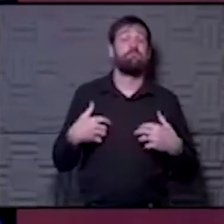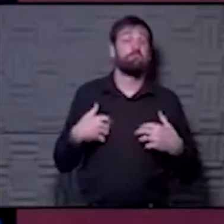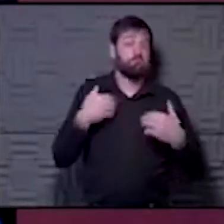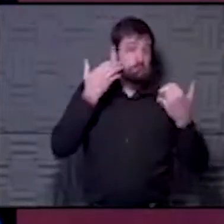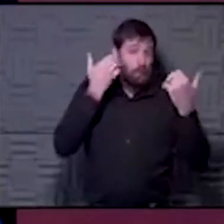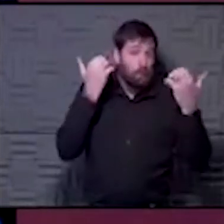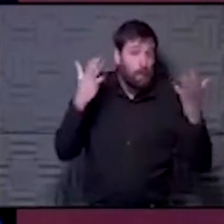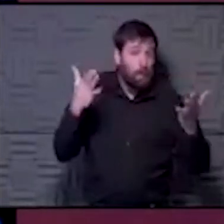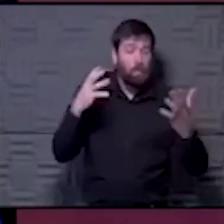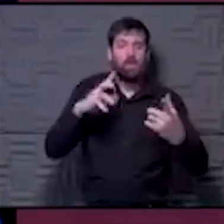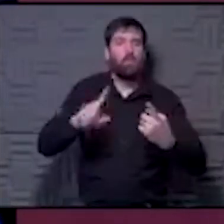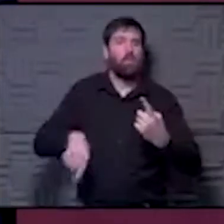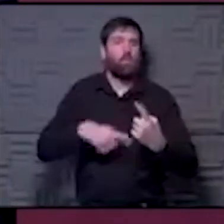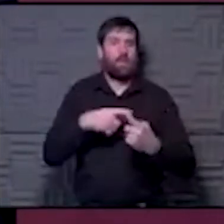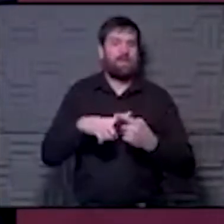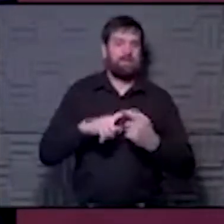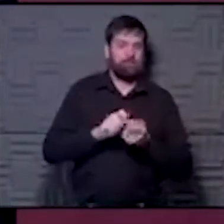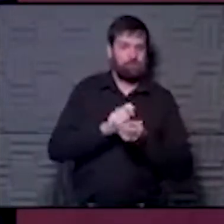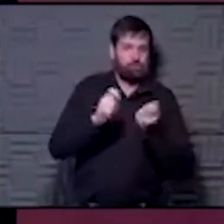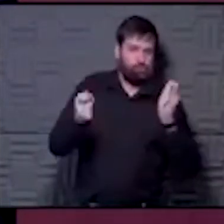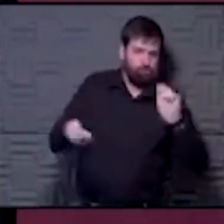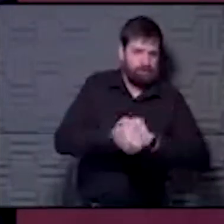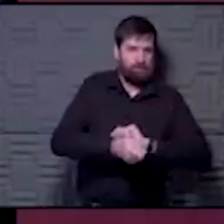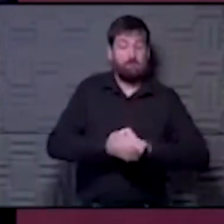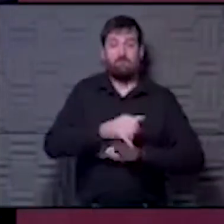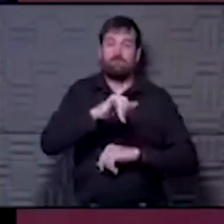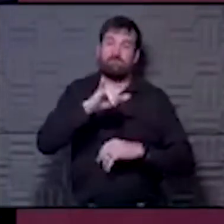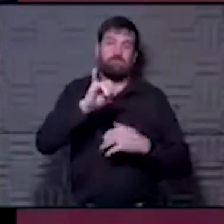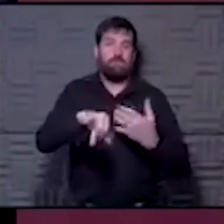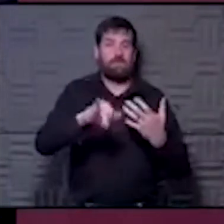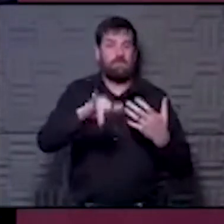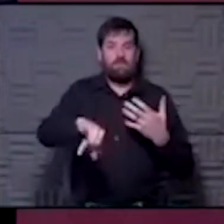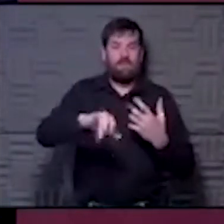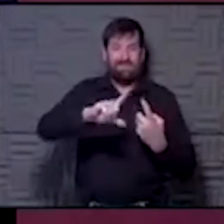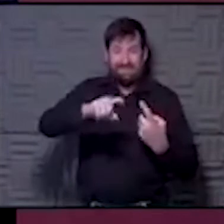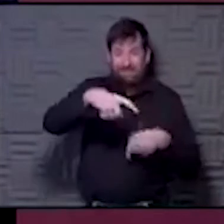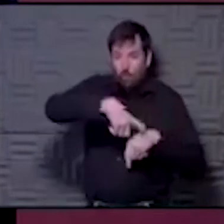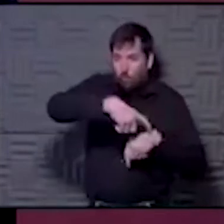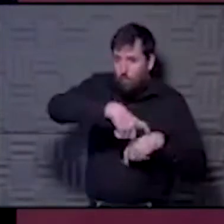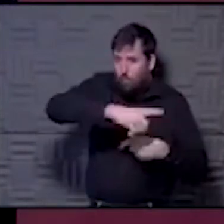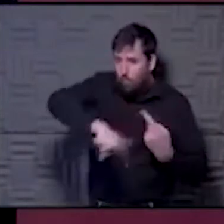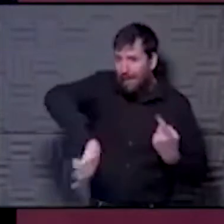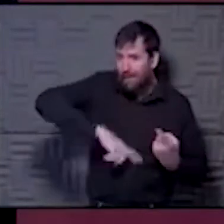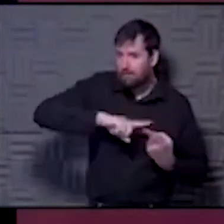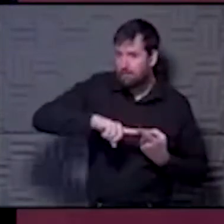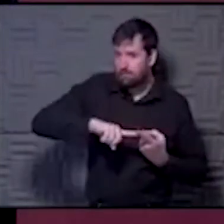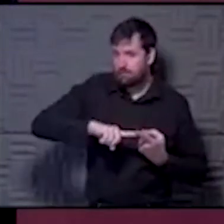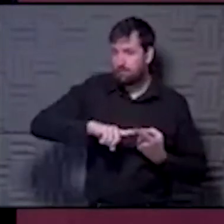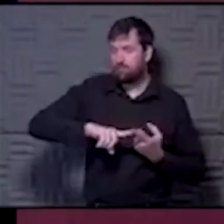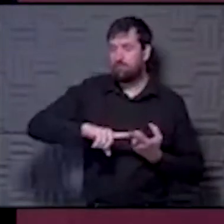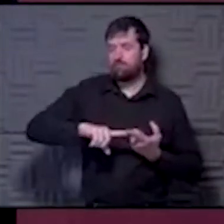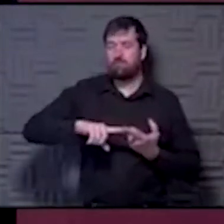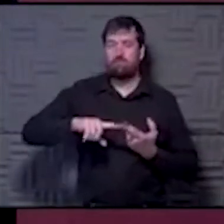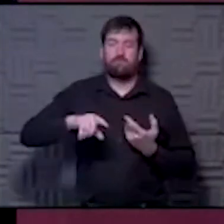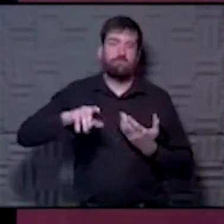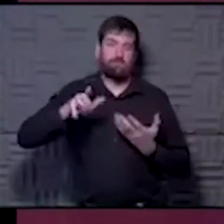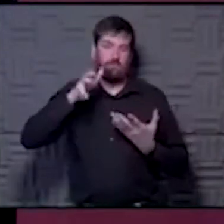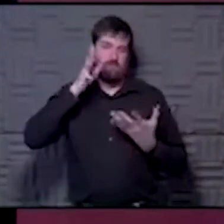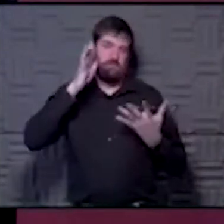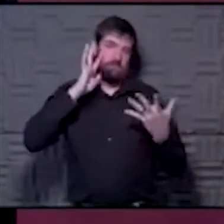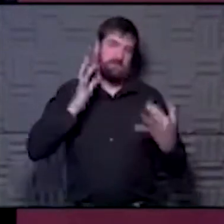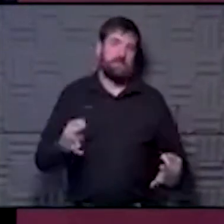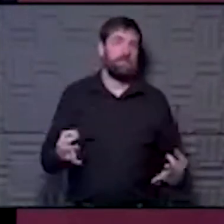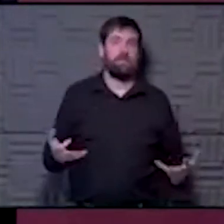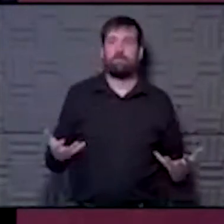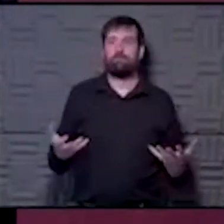is what that pivot point is going to be. And that's going to define, that pivot point around the population will define whether or